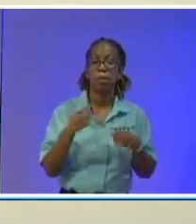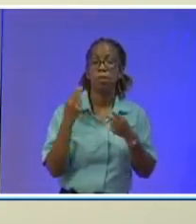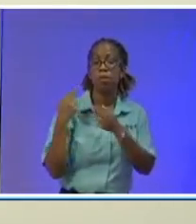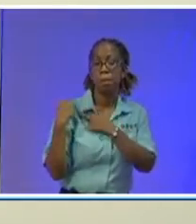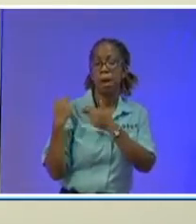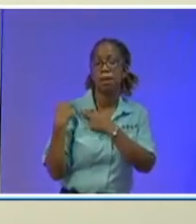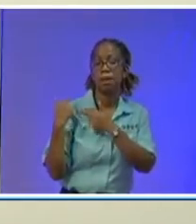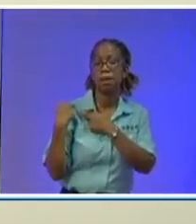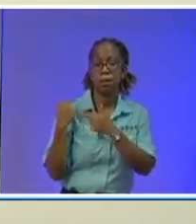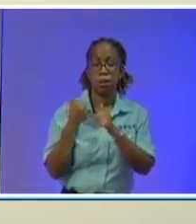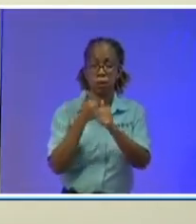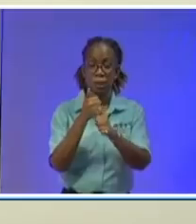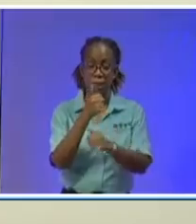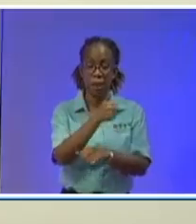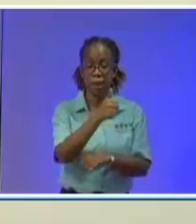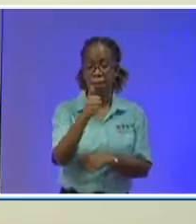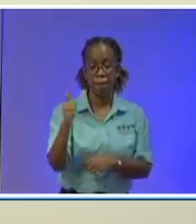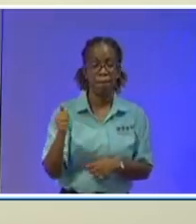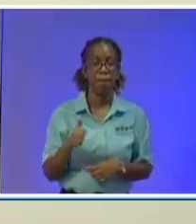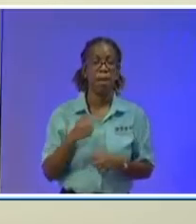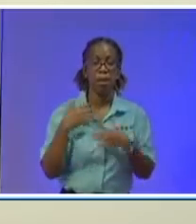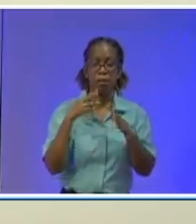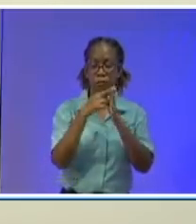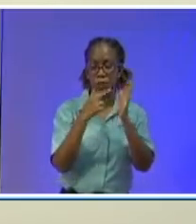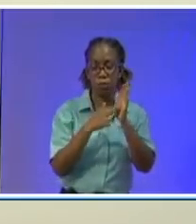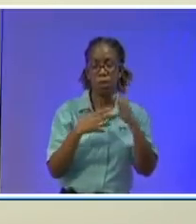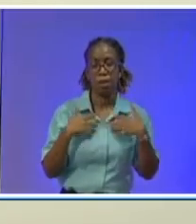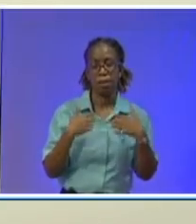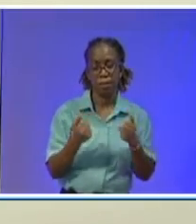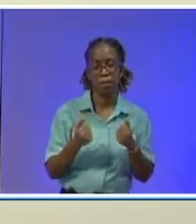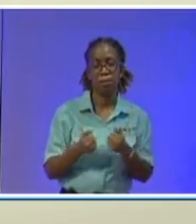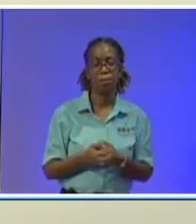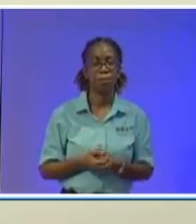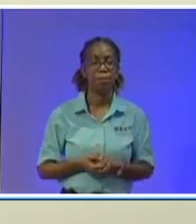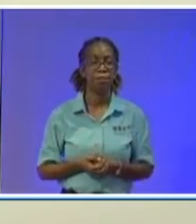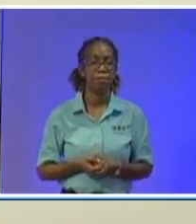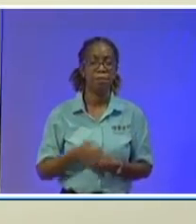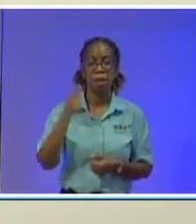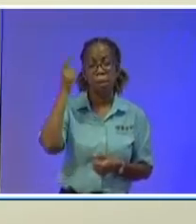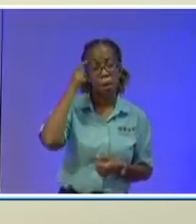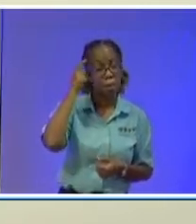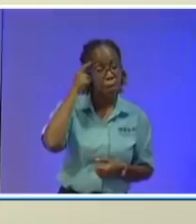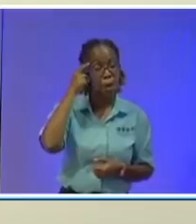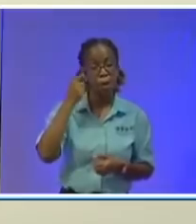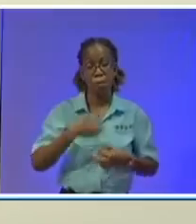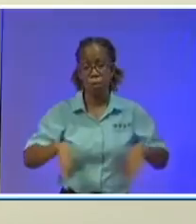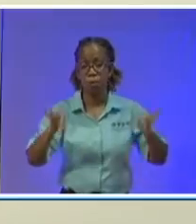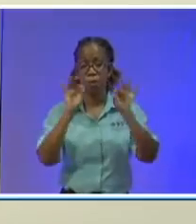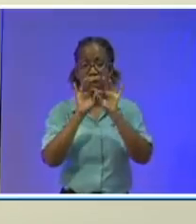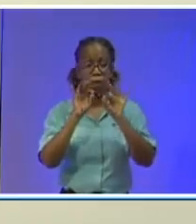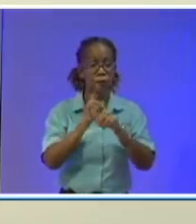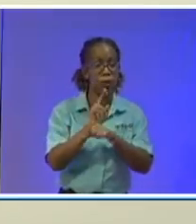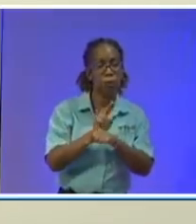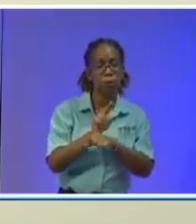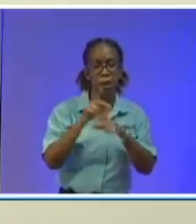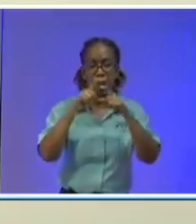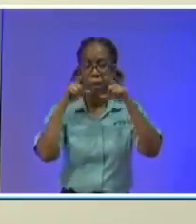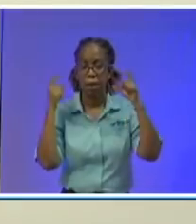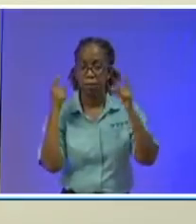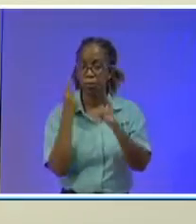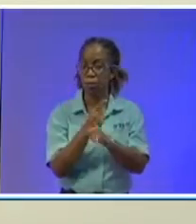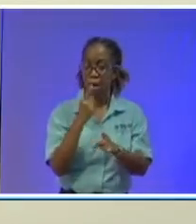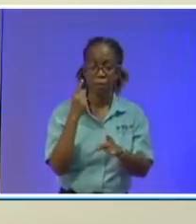guidelines. Let's get back to the fundamentals, such as wearing your mask properly, washing your hands